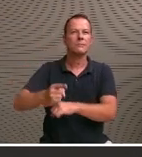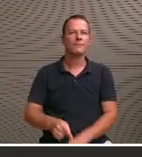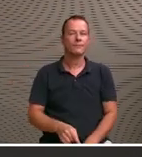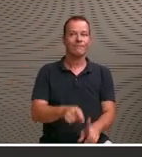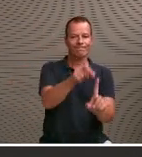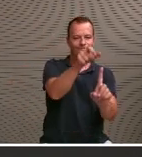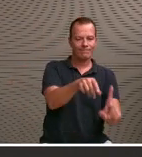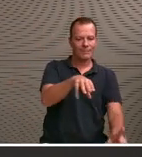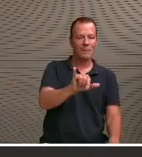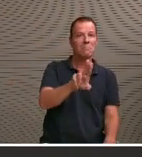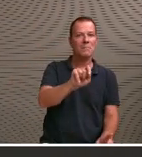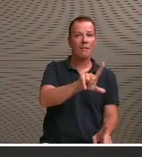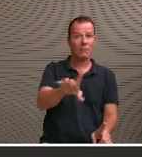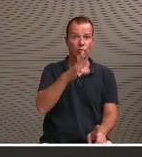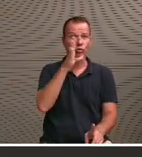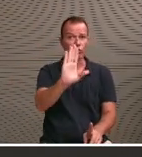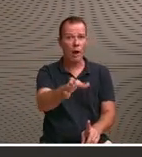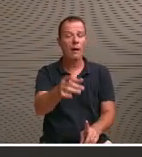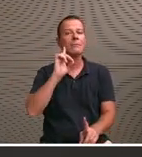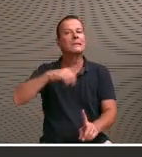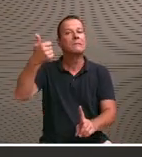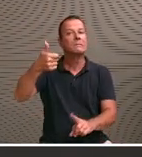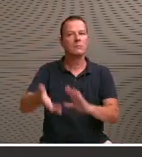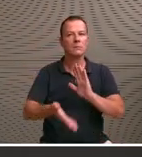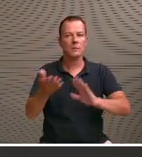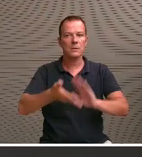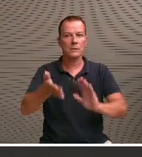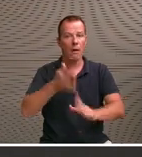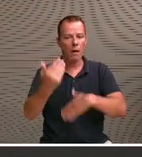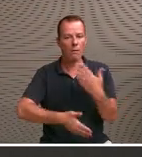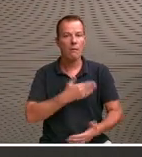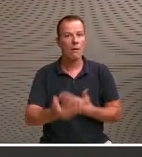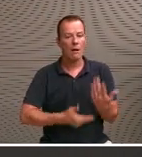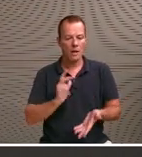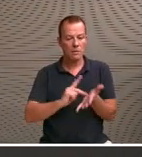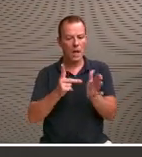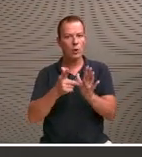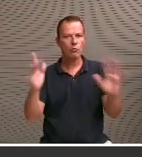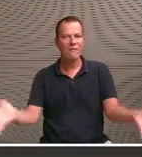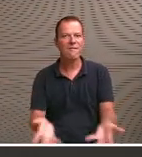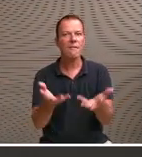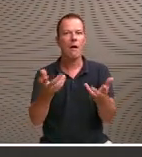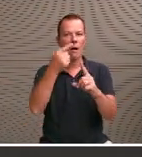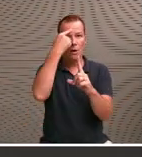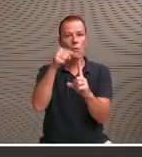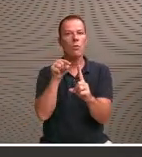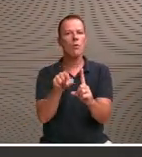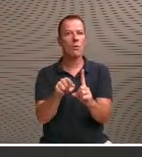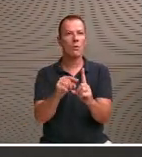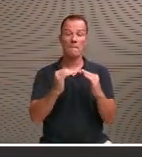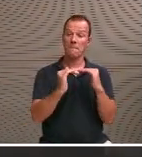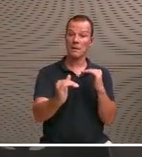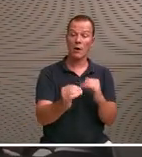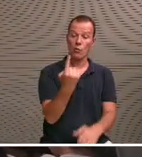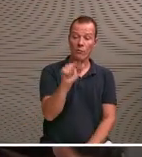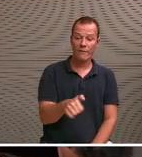course, but we need to accelerate the deployment of climate tech if we're to keep 1.5 degrees in reach.